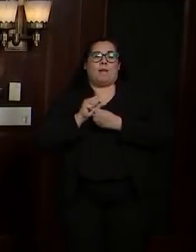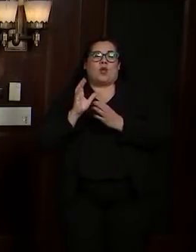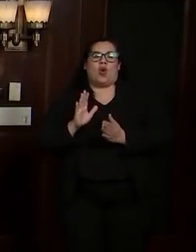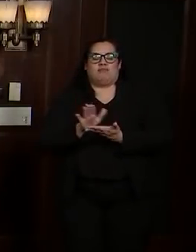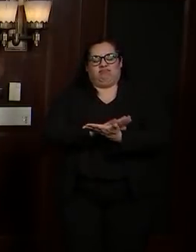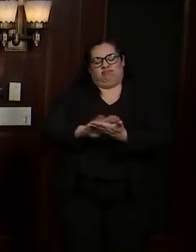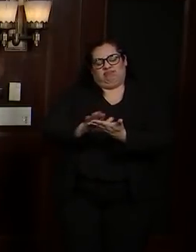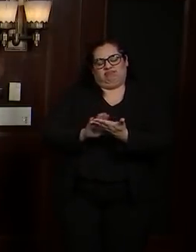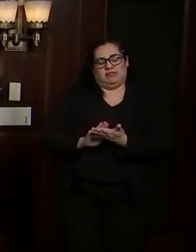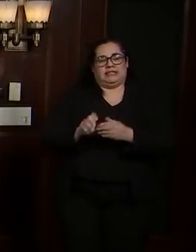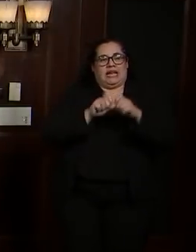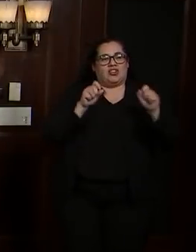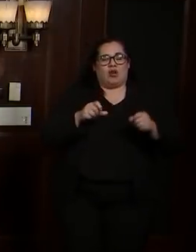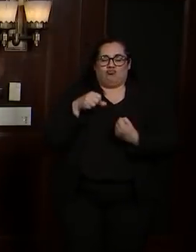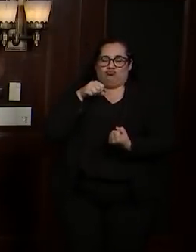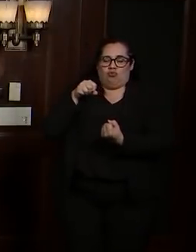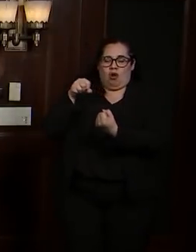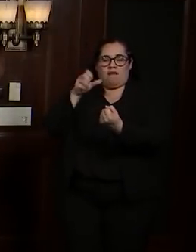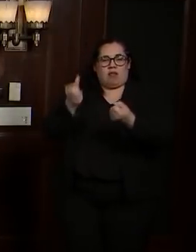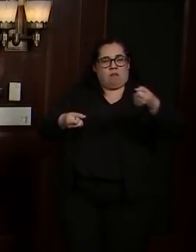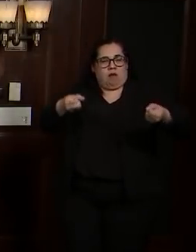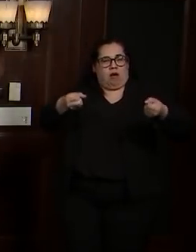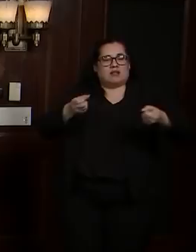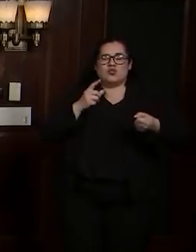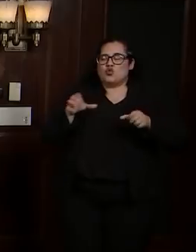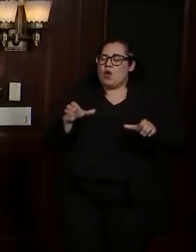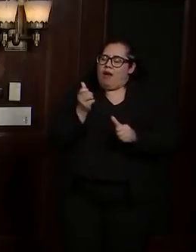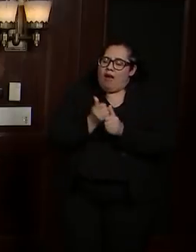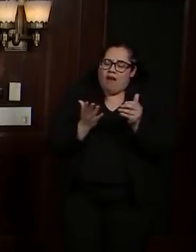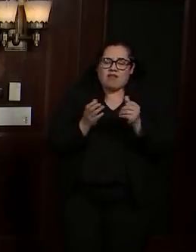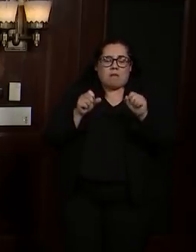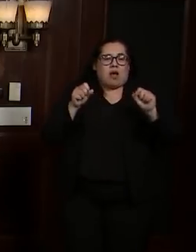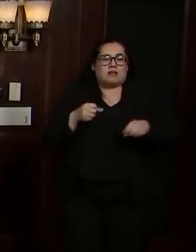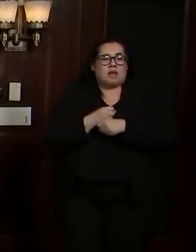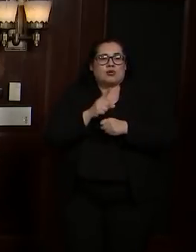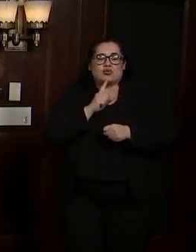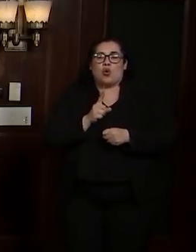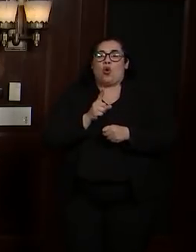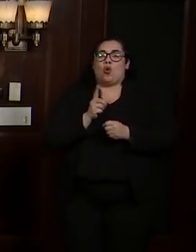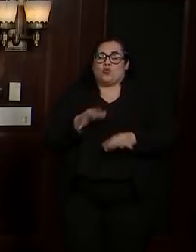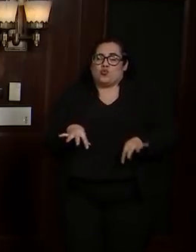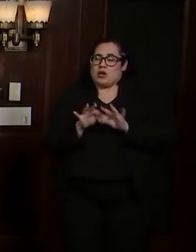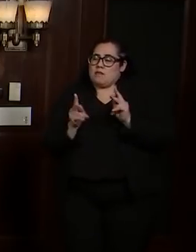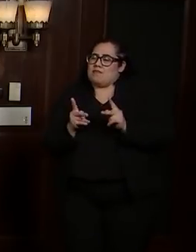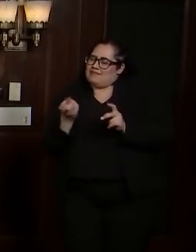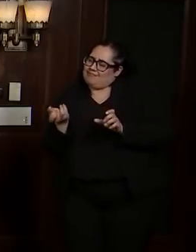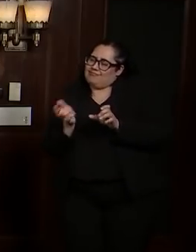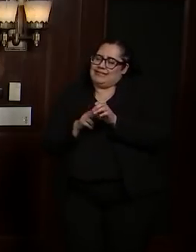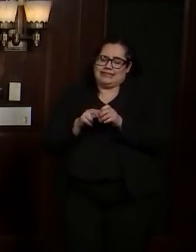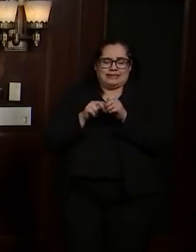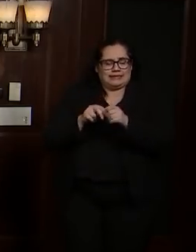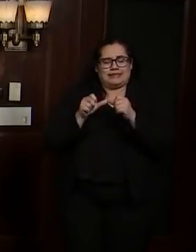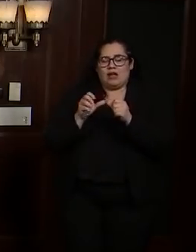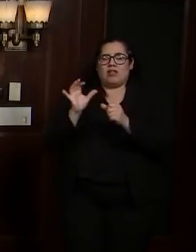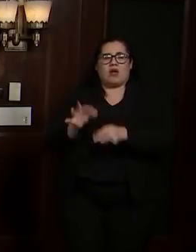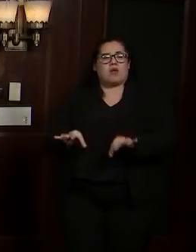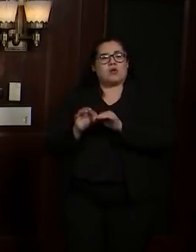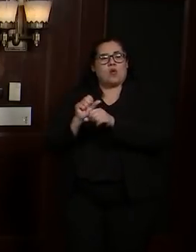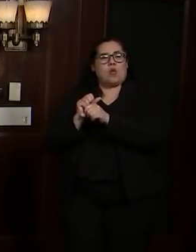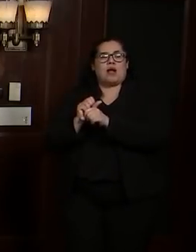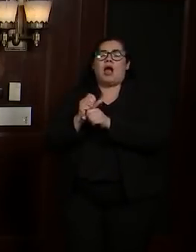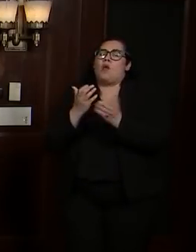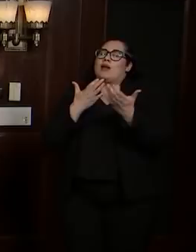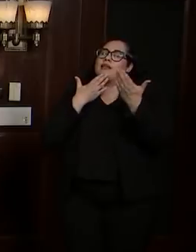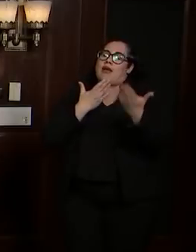wiping down stations, who are driving those buses, who are doing everything they can to make sure that critical people can still get to their critical work. And I